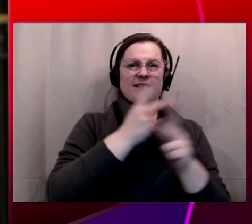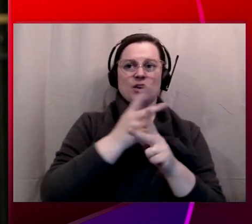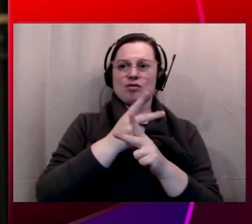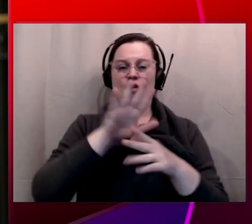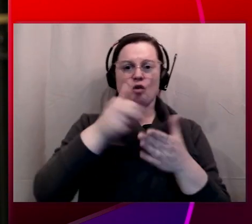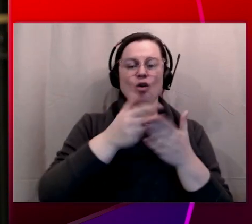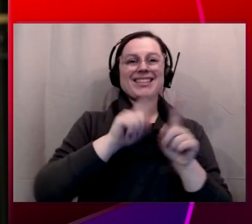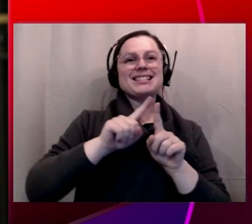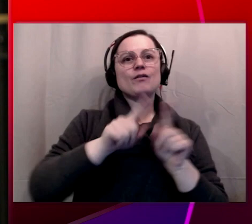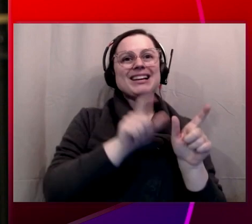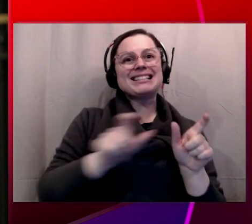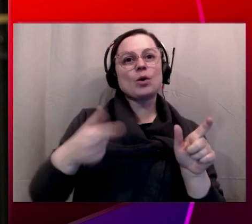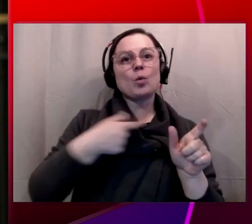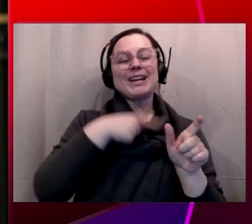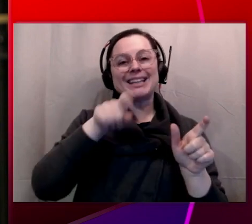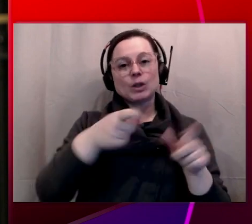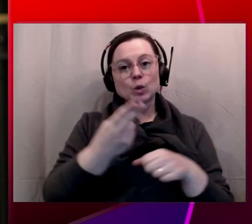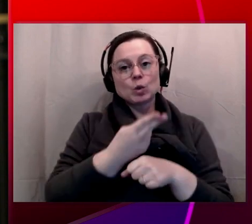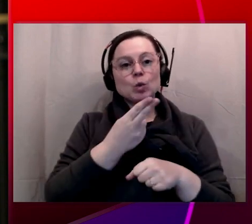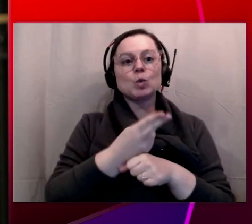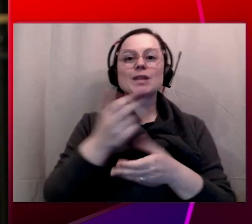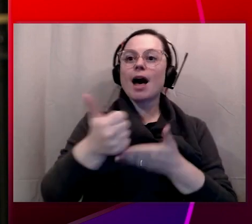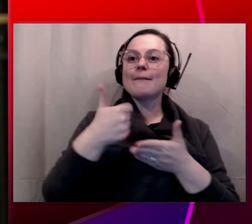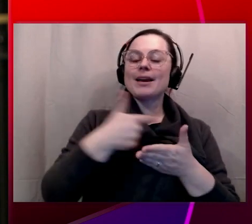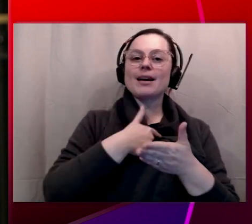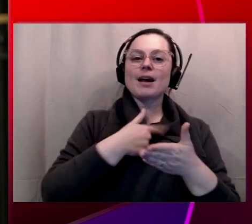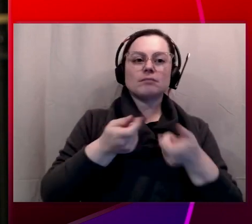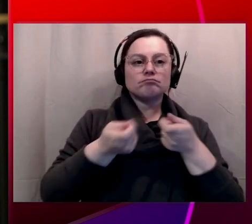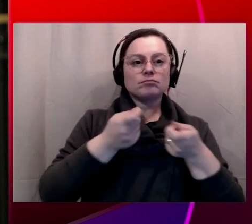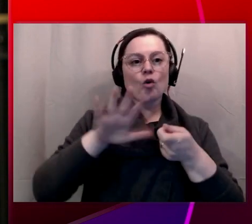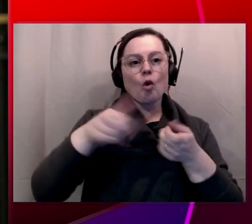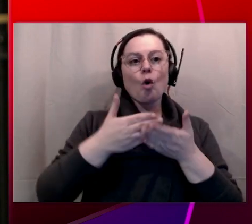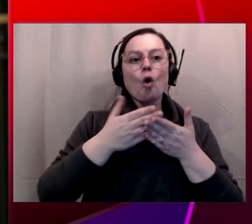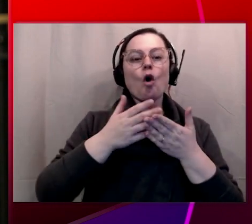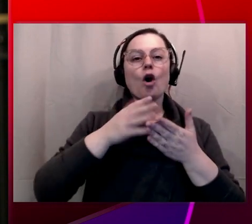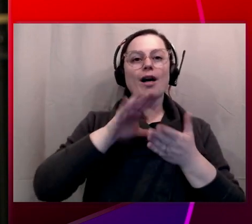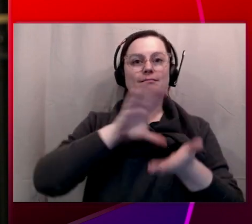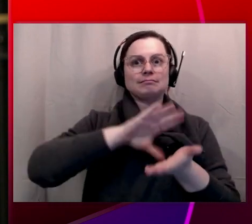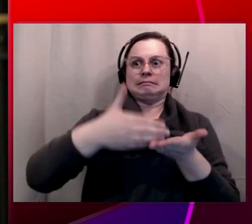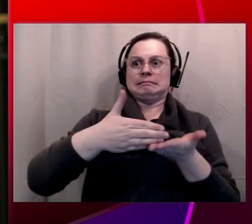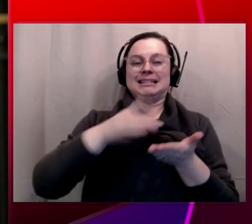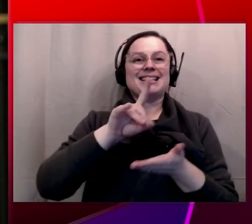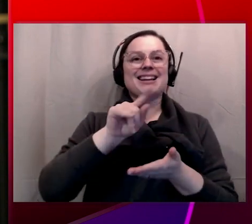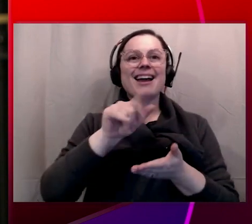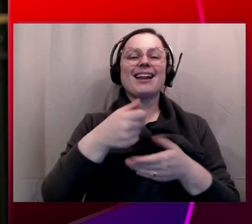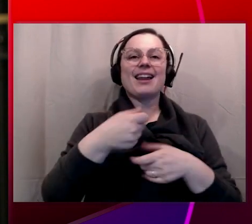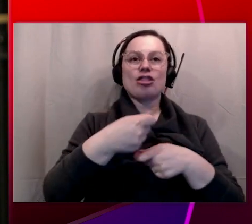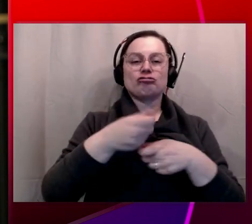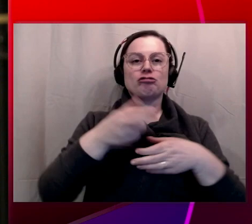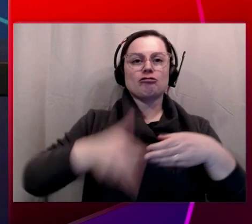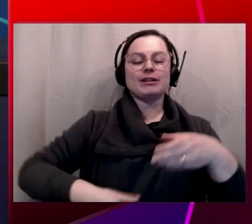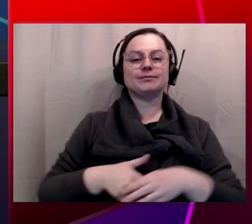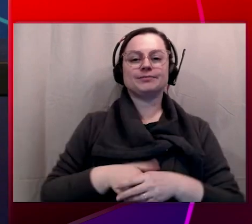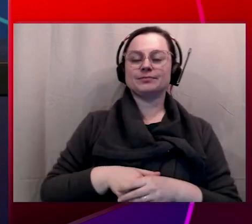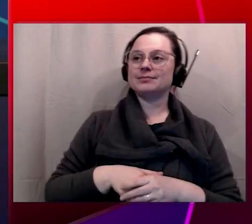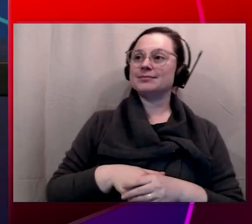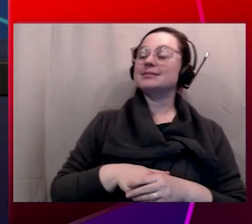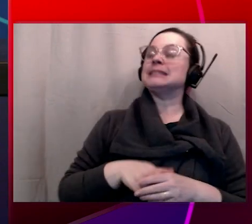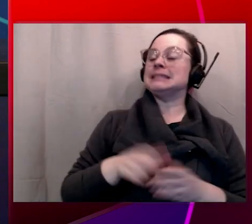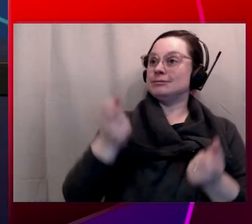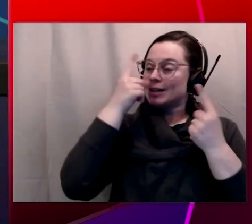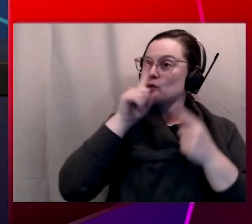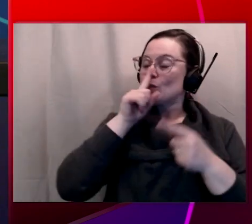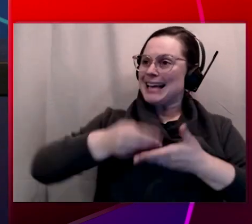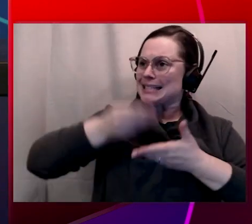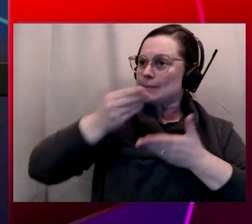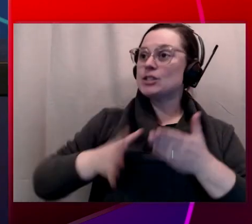use and helping us deal with all the data that they were generating. And with that, like you mentioned, it becomes very expensive, so working